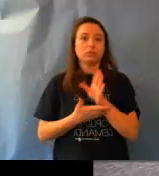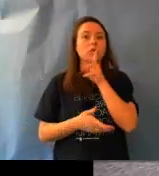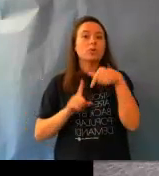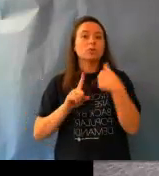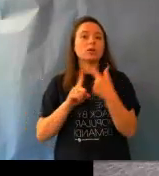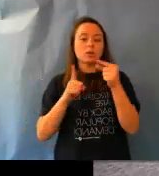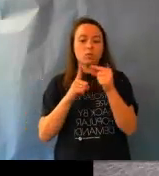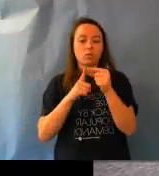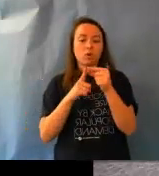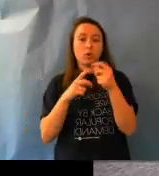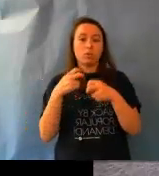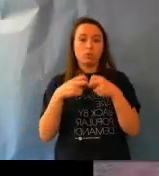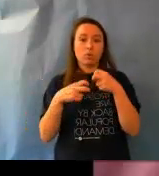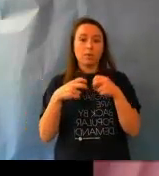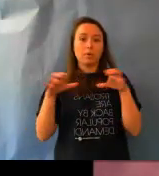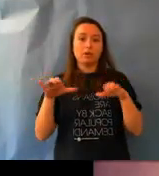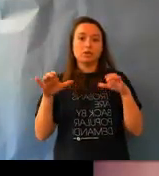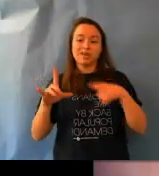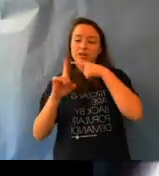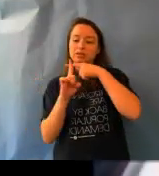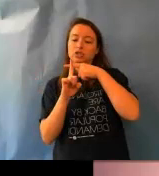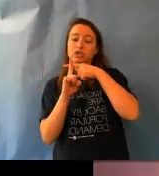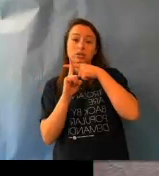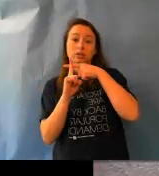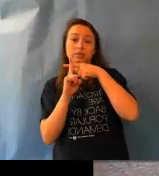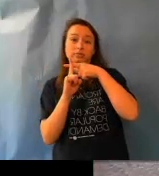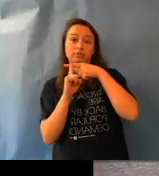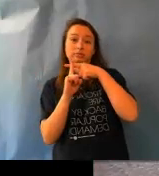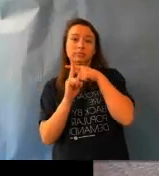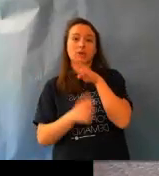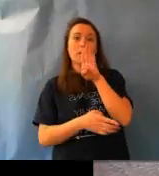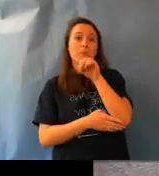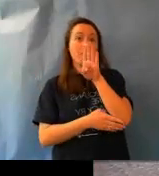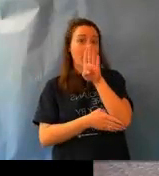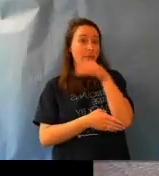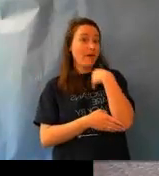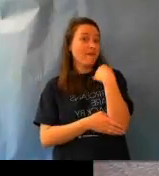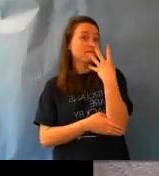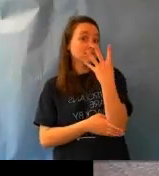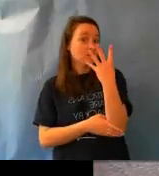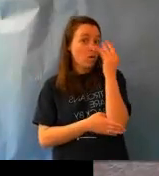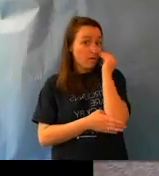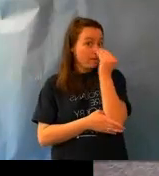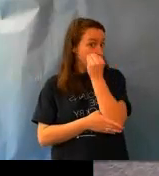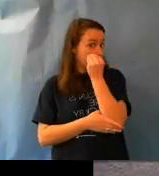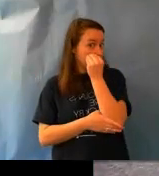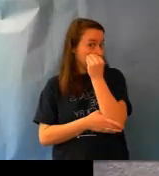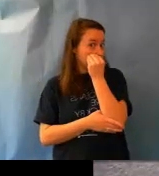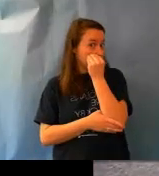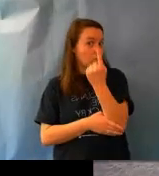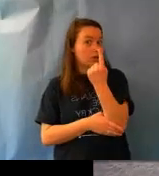about some word problems. So let's do an addition first. So Bob had 4 flowers.